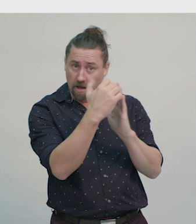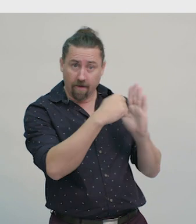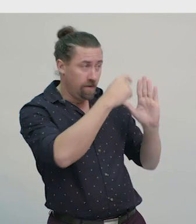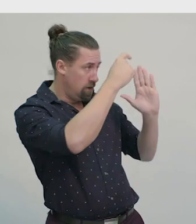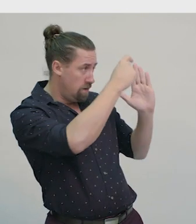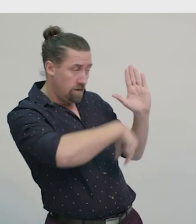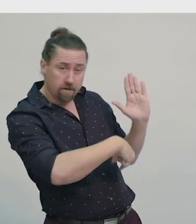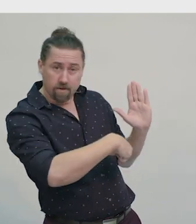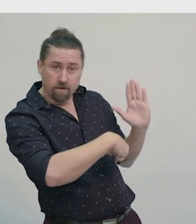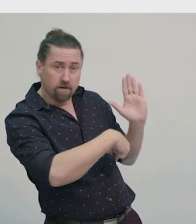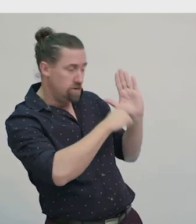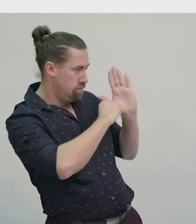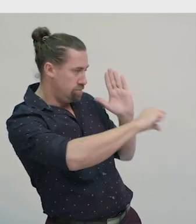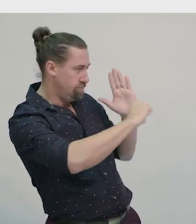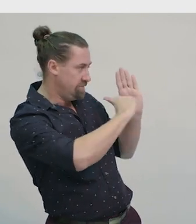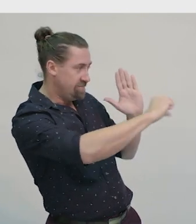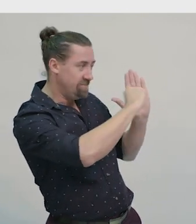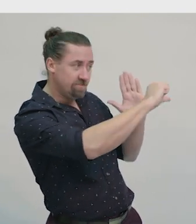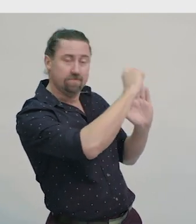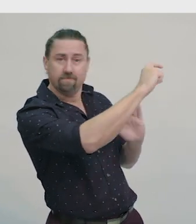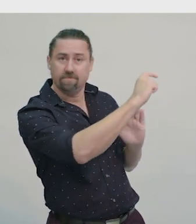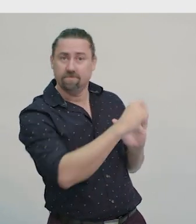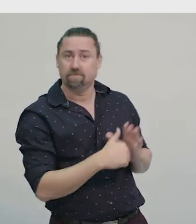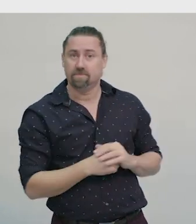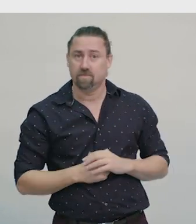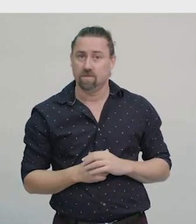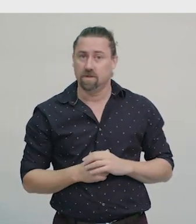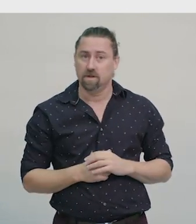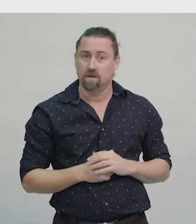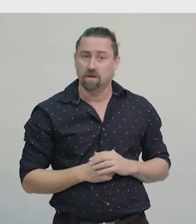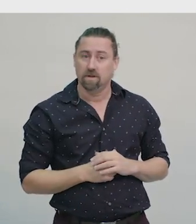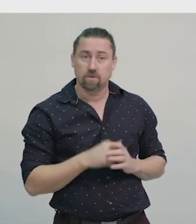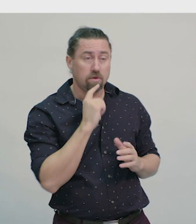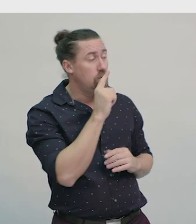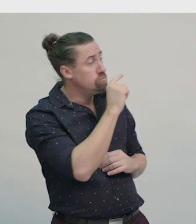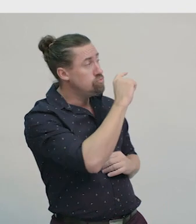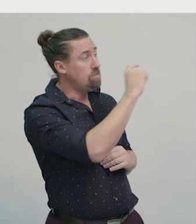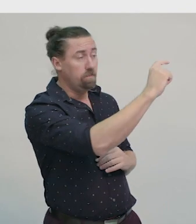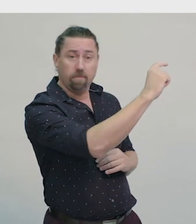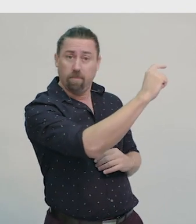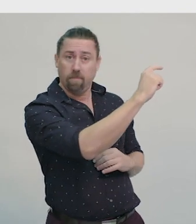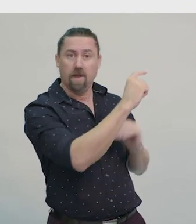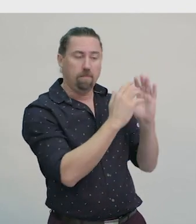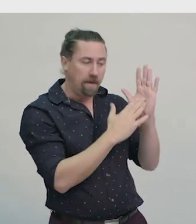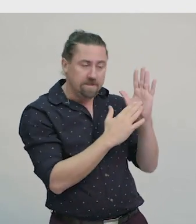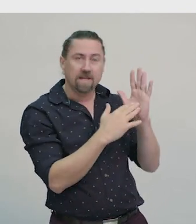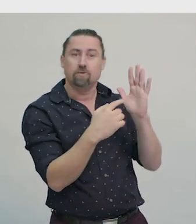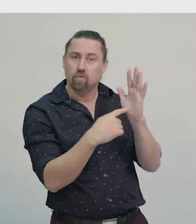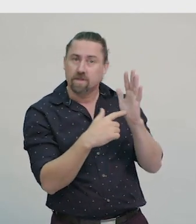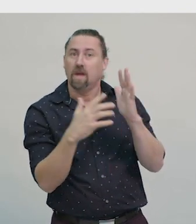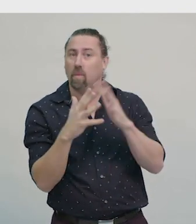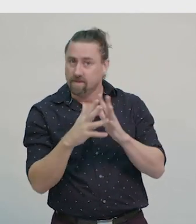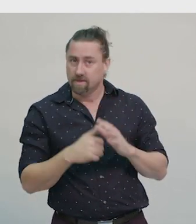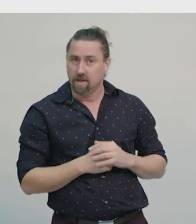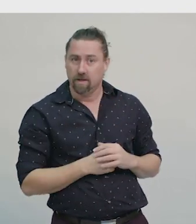down and rows that go across. The days of the week are at the top of each column, and this means